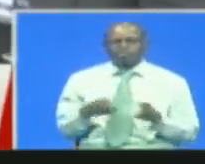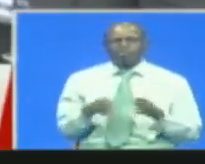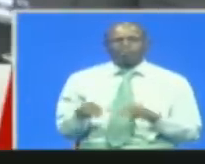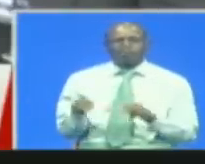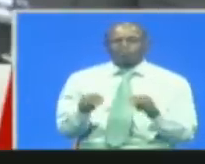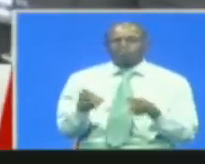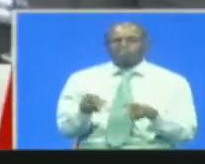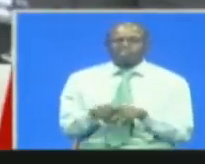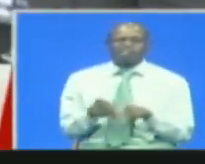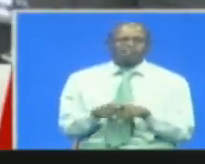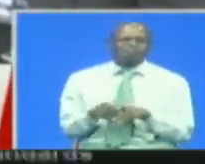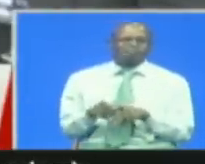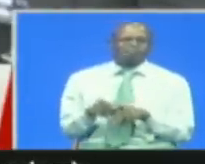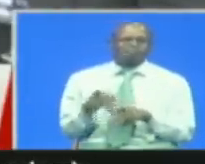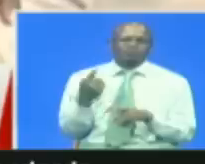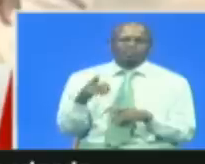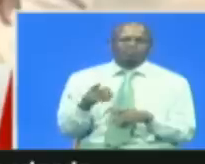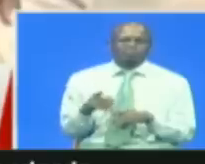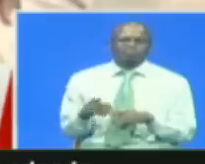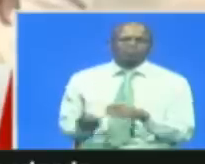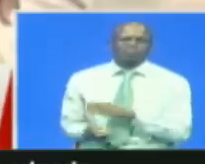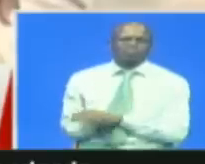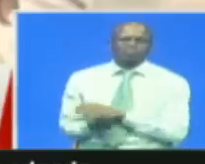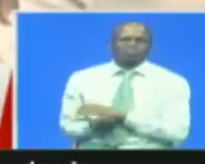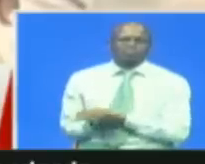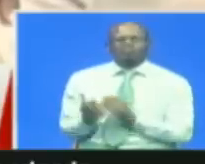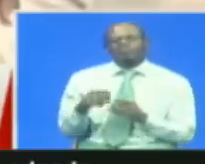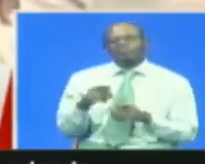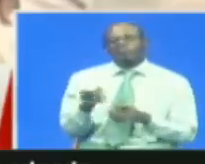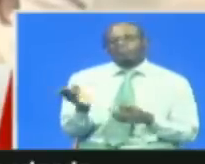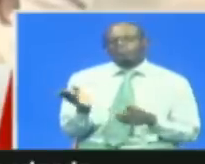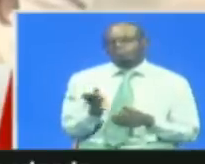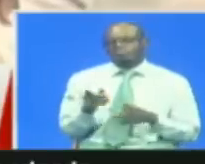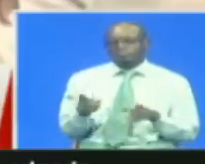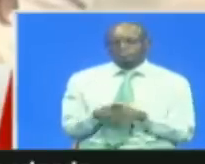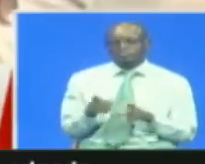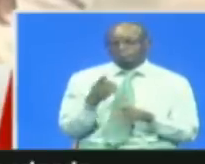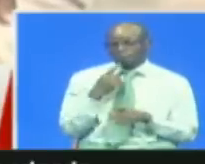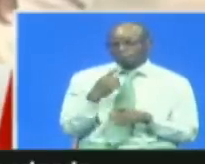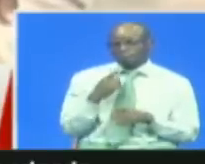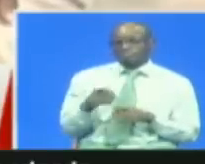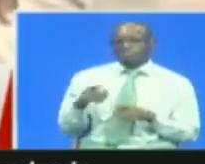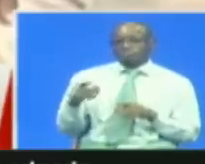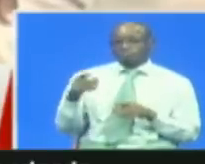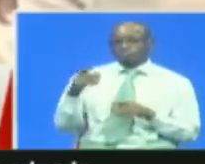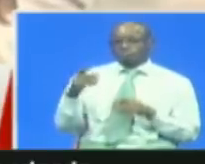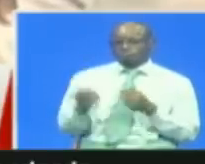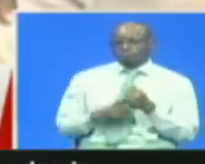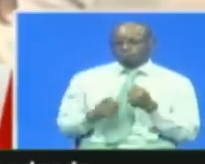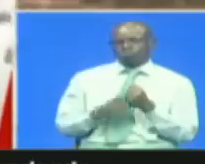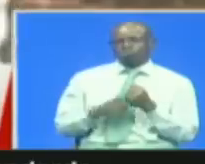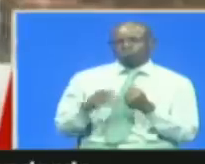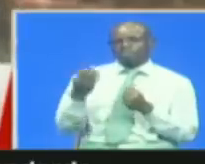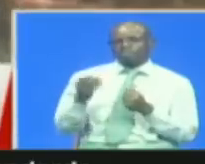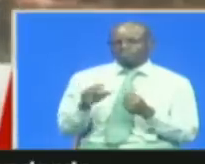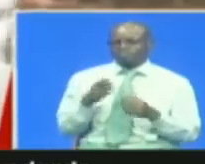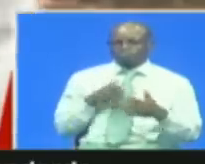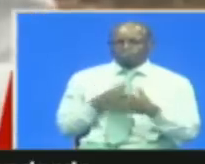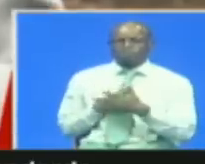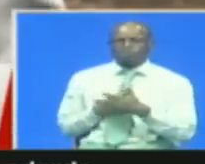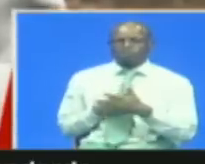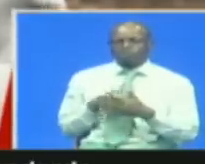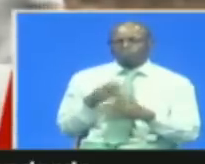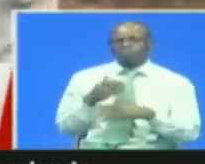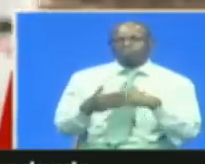compensation. Now, they note that come June 30th, they will stop the construction until they are fully paid. Solution ni